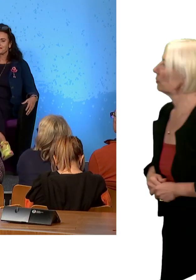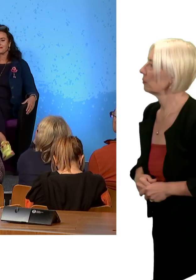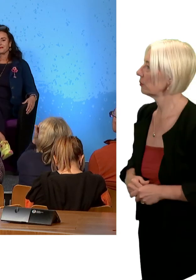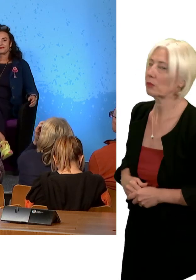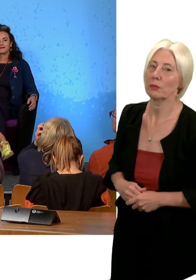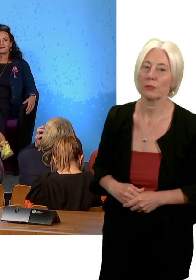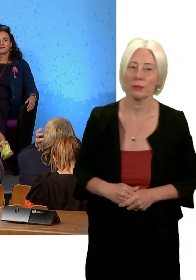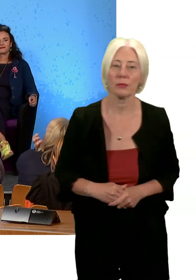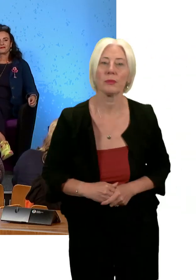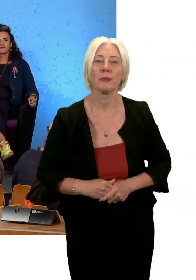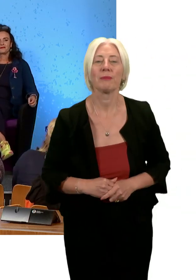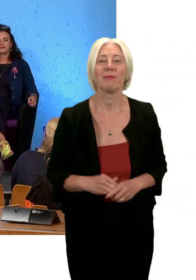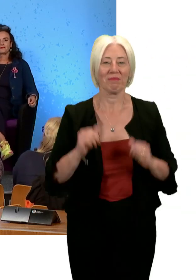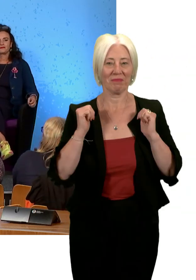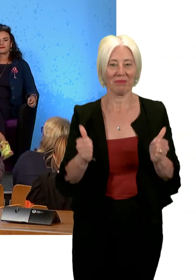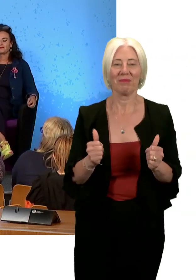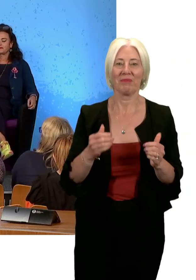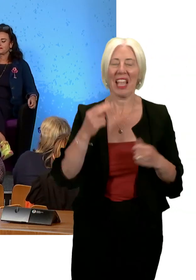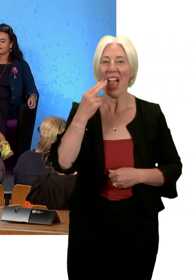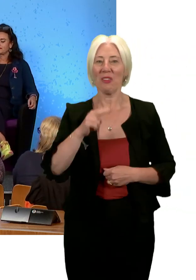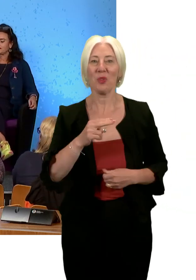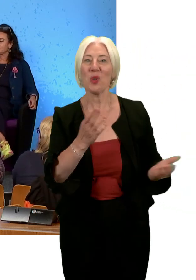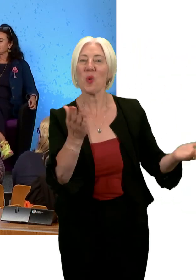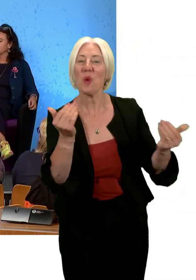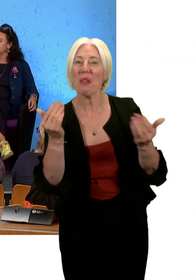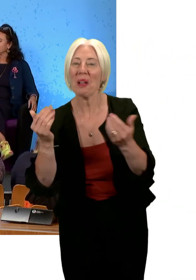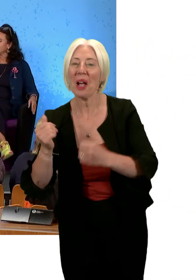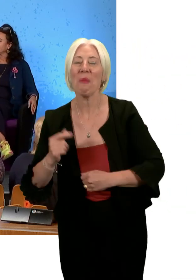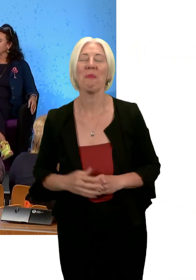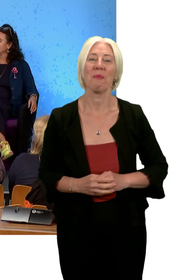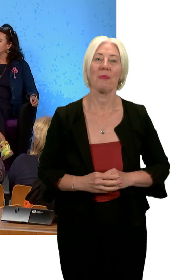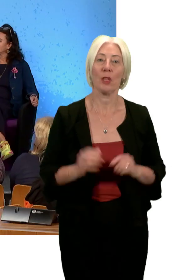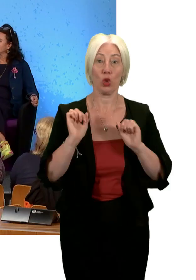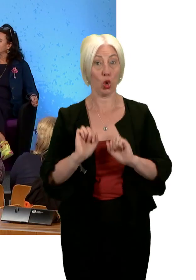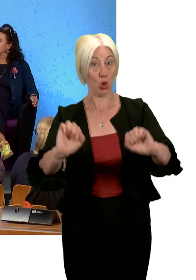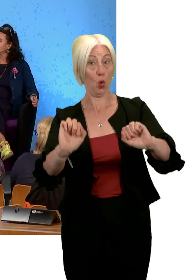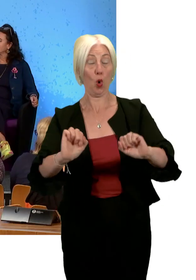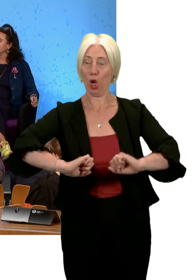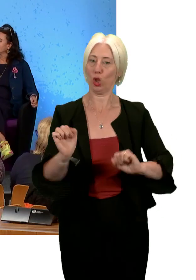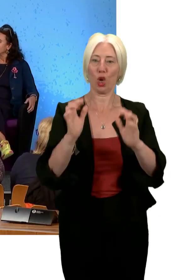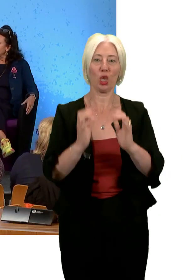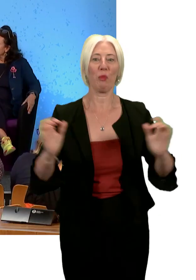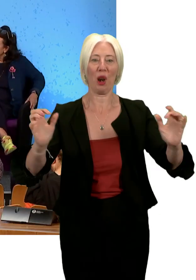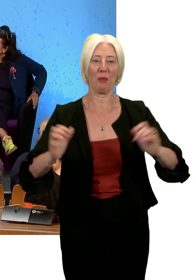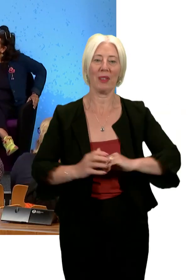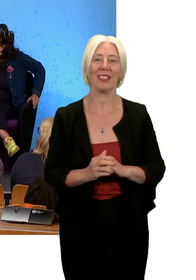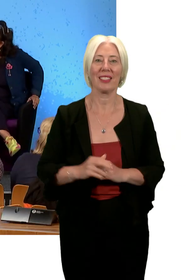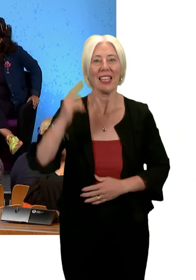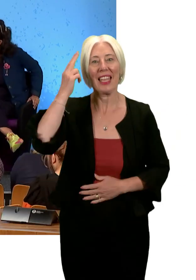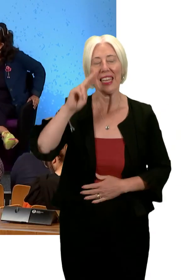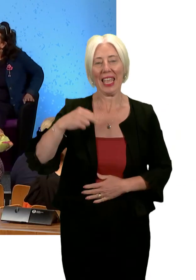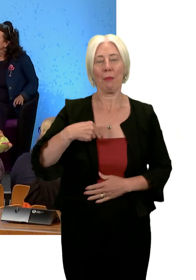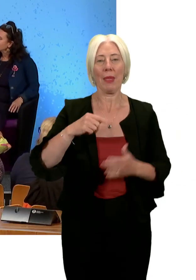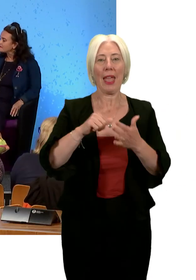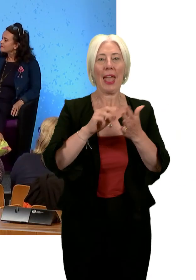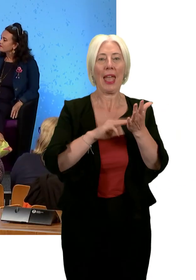take it from here. Good afternoon, welcome everybody to your Scottish Parliament. My name is Emma Harper.